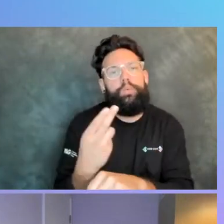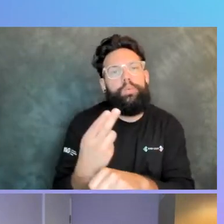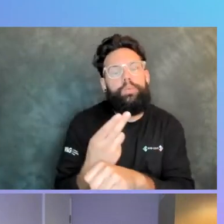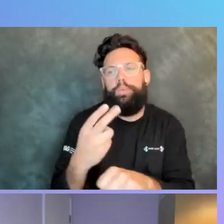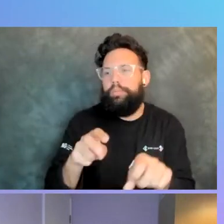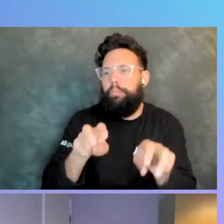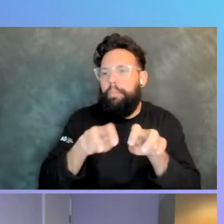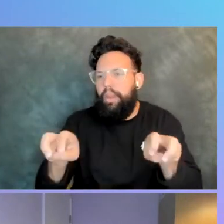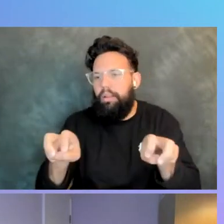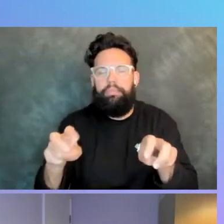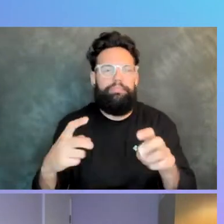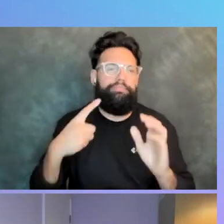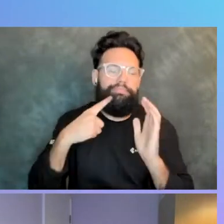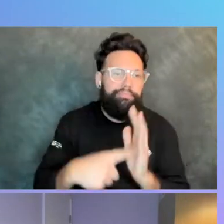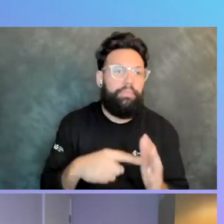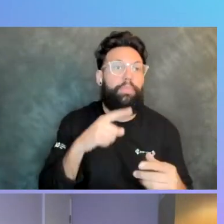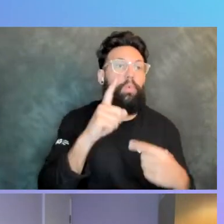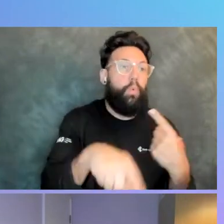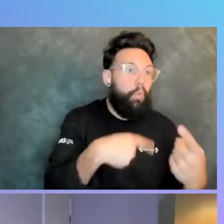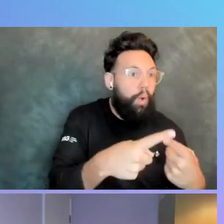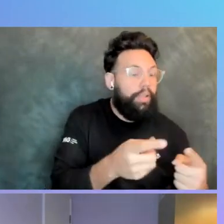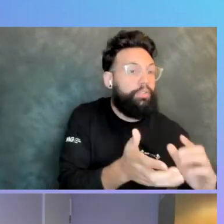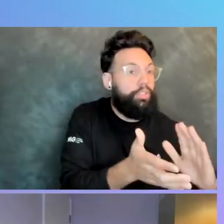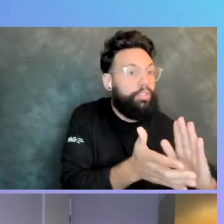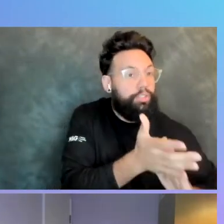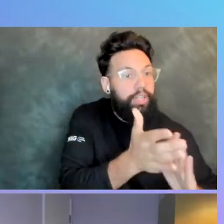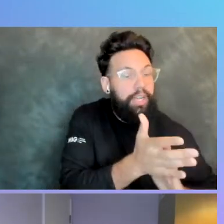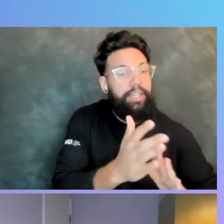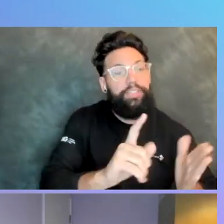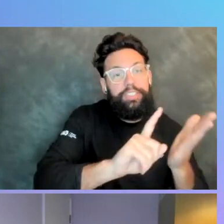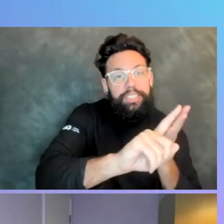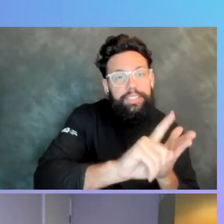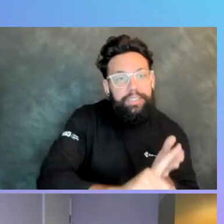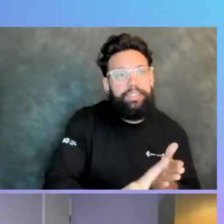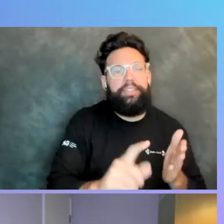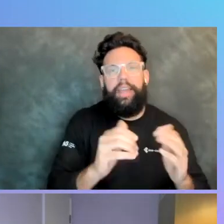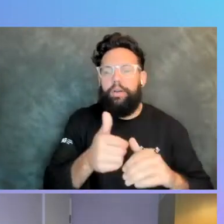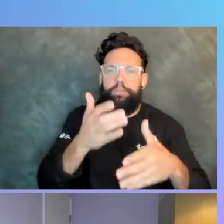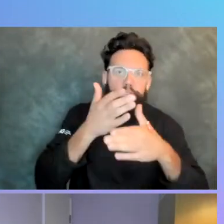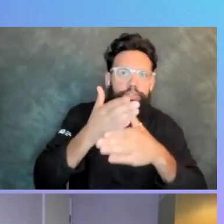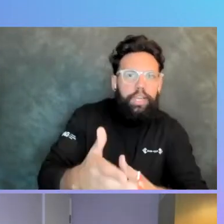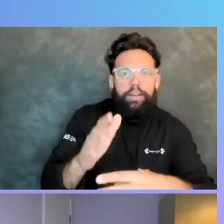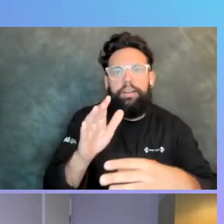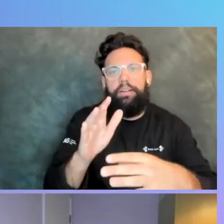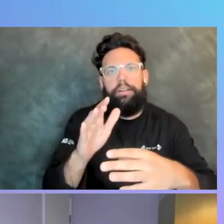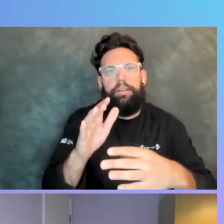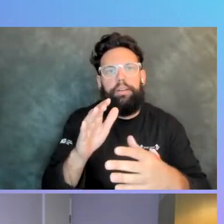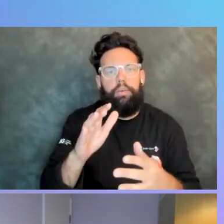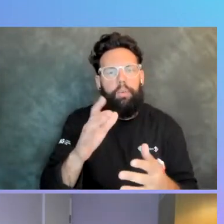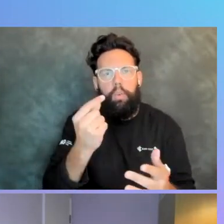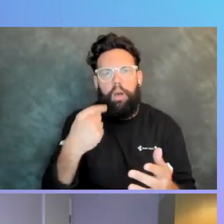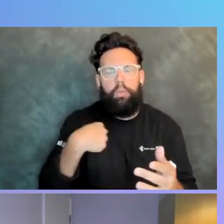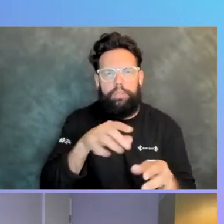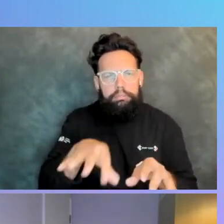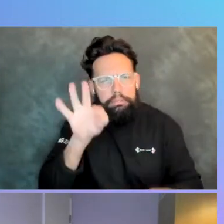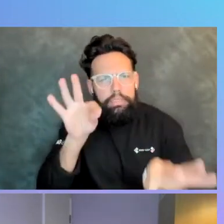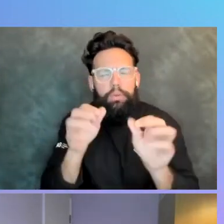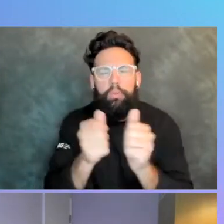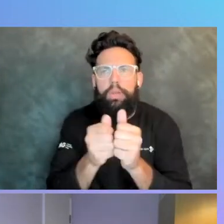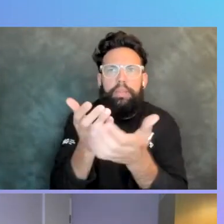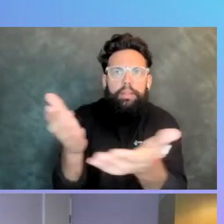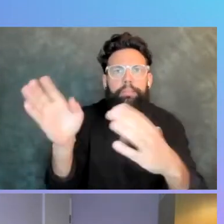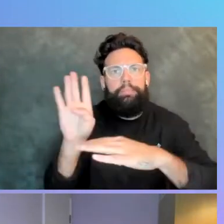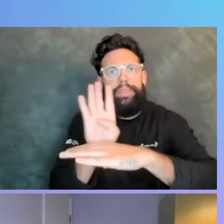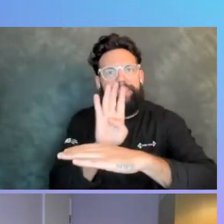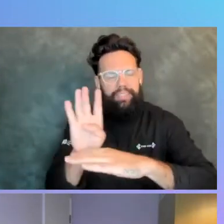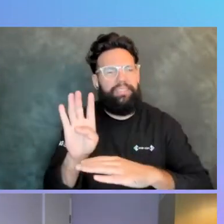to run accessibility specific research and how to share the findings across the business. And I know this does sound like a lot to take